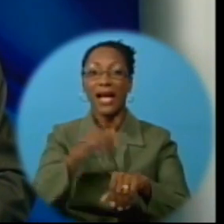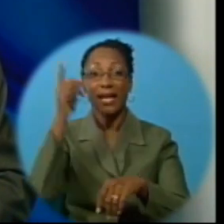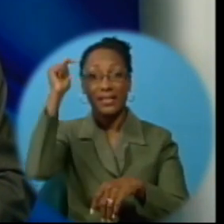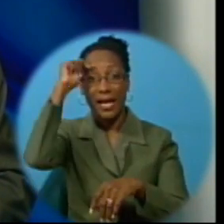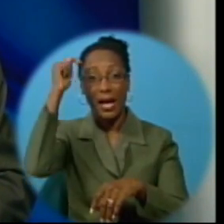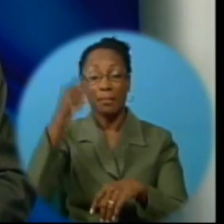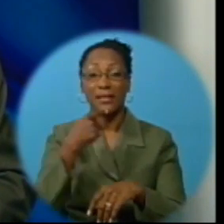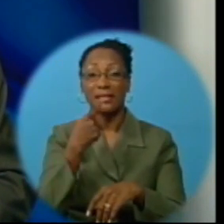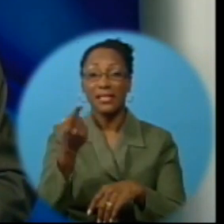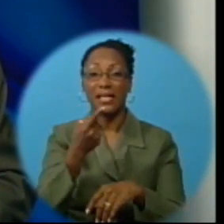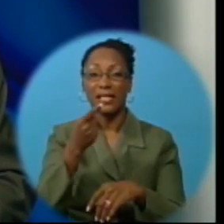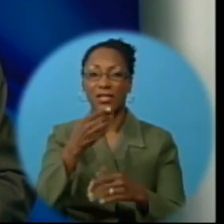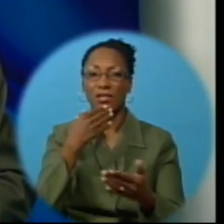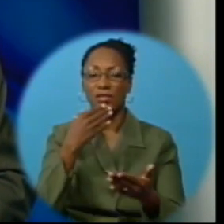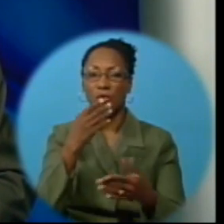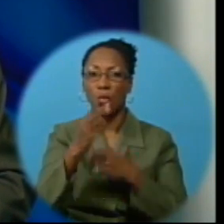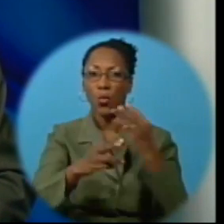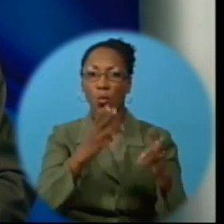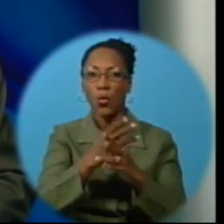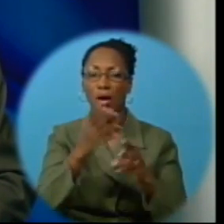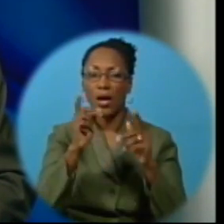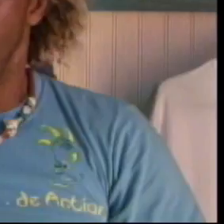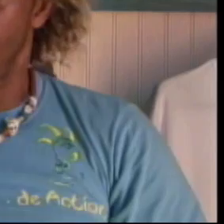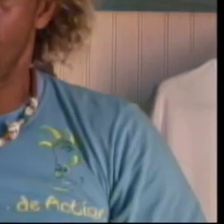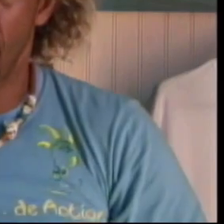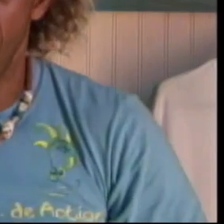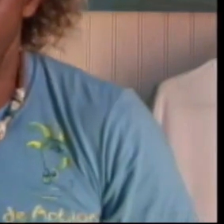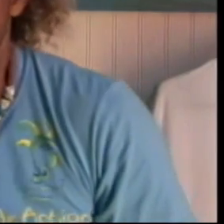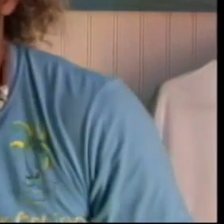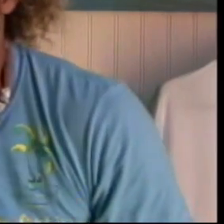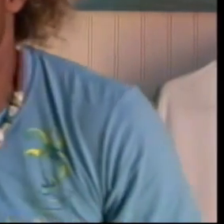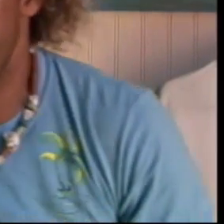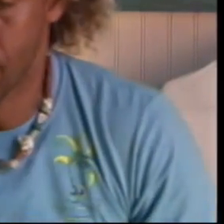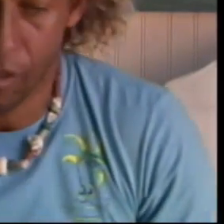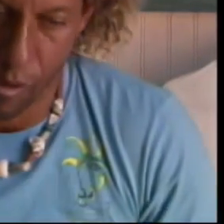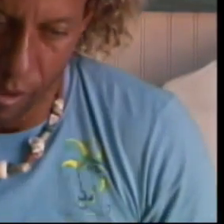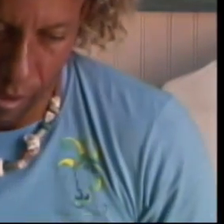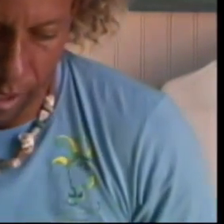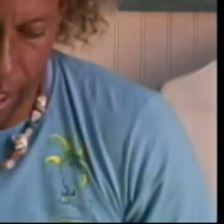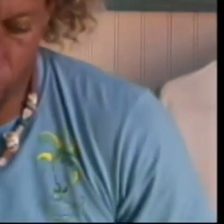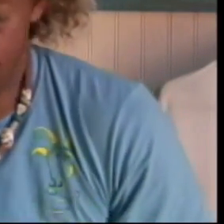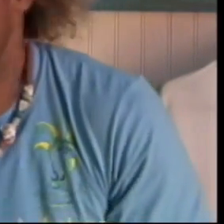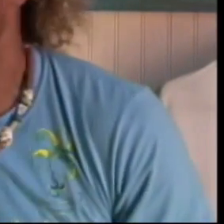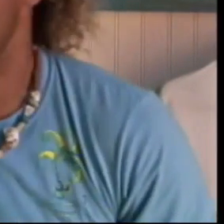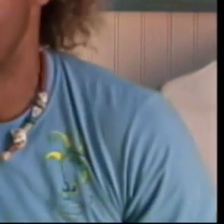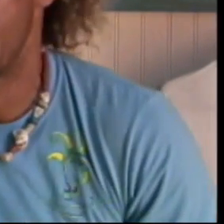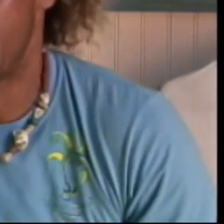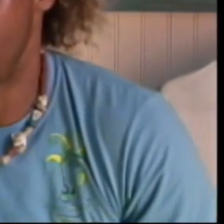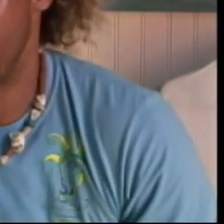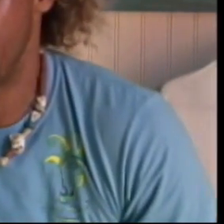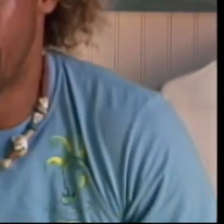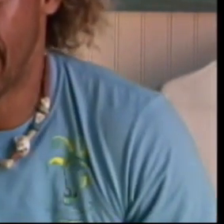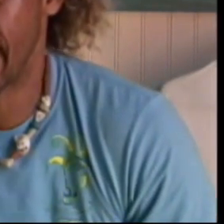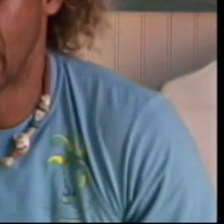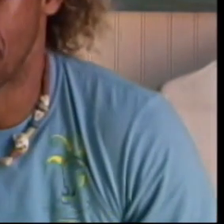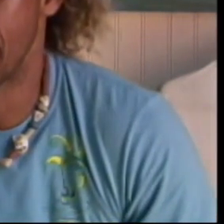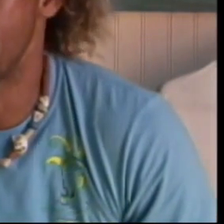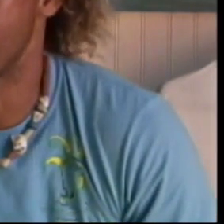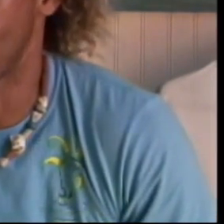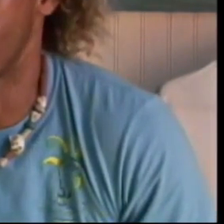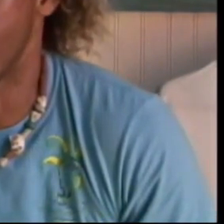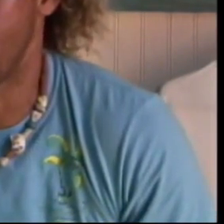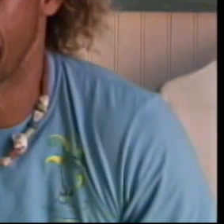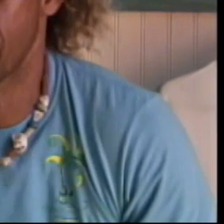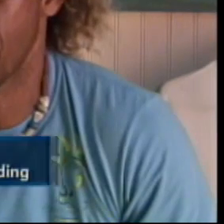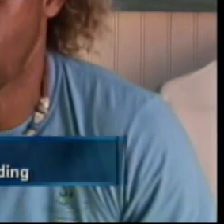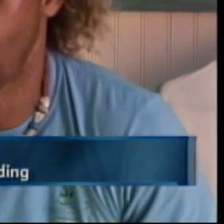the quality world participants for this year's event. We have Bern Rodiga. He's coming in, and he